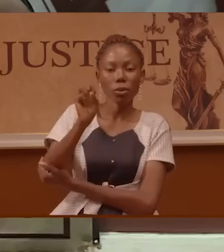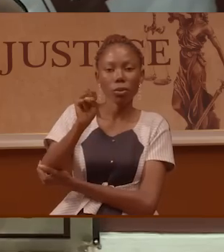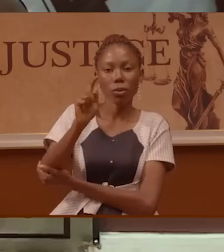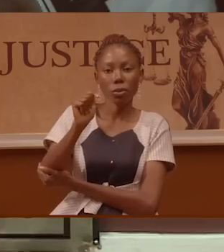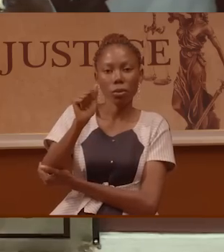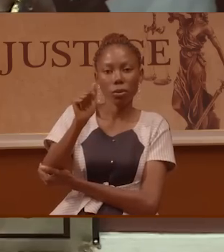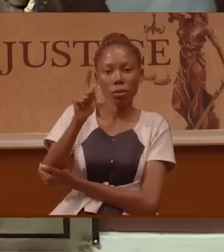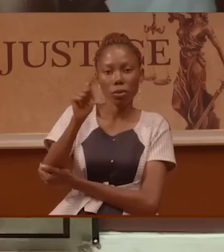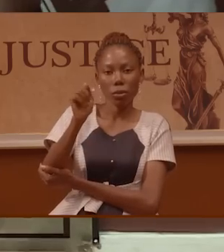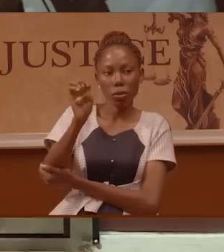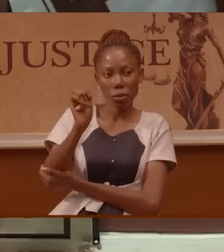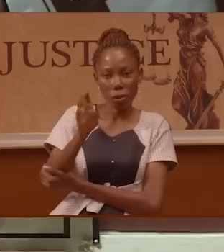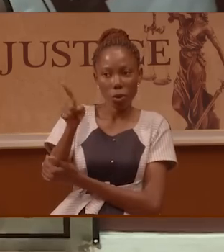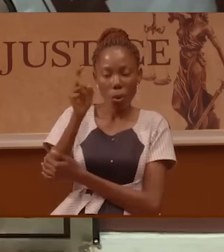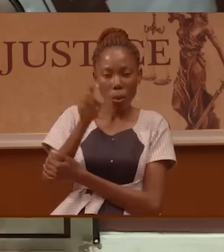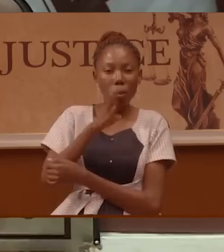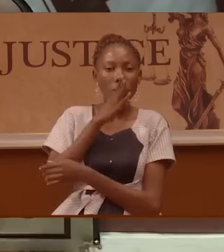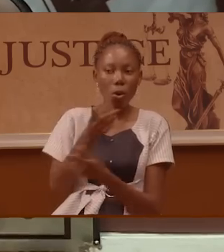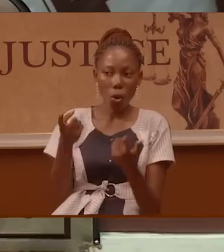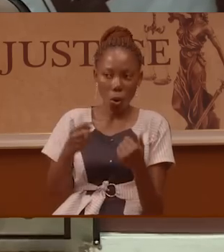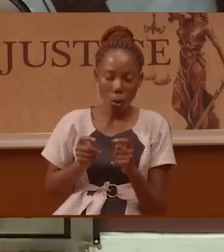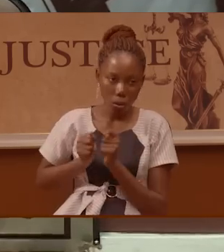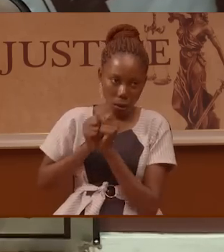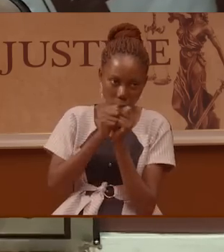this, you all still need to come together